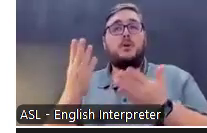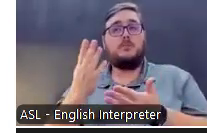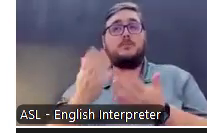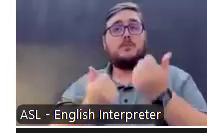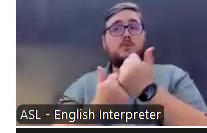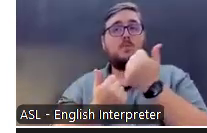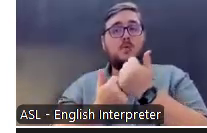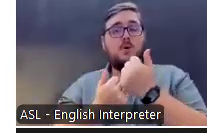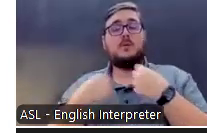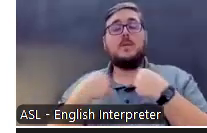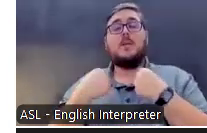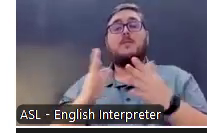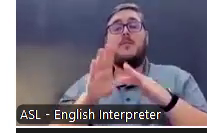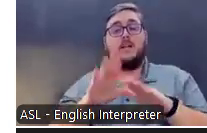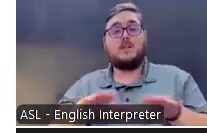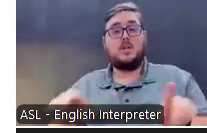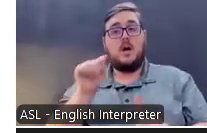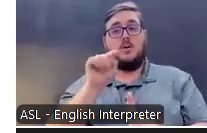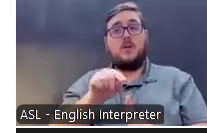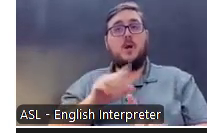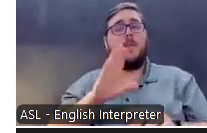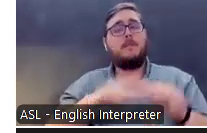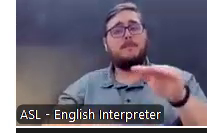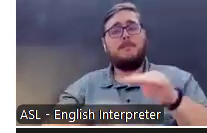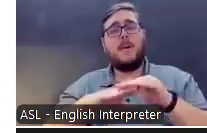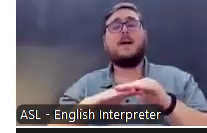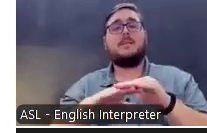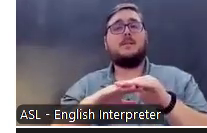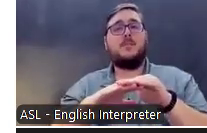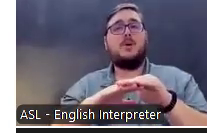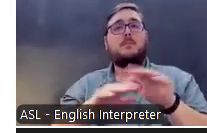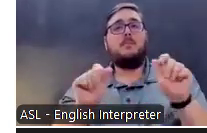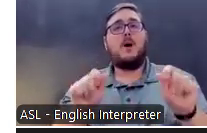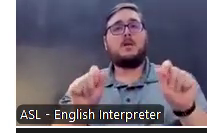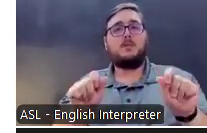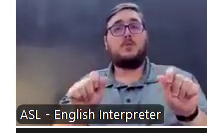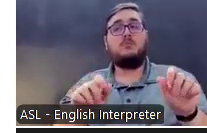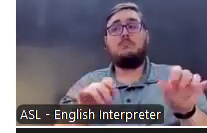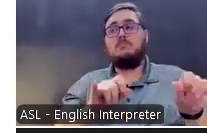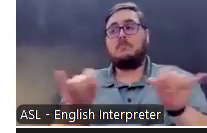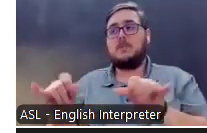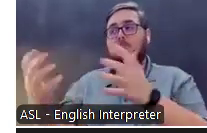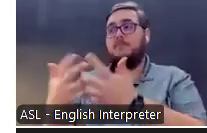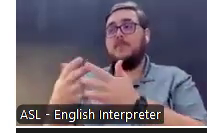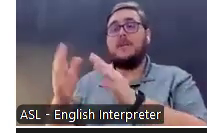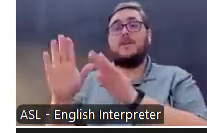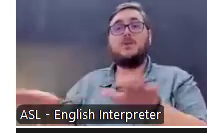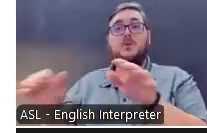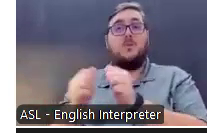to the maximum extent appropriate with children without disabilities. So it could be assistive